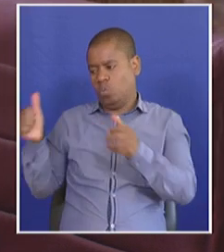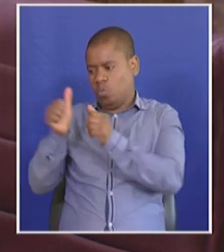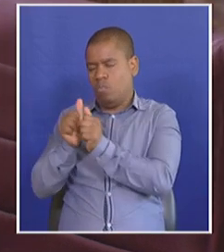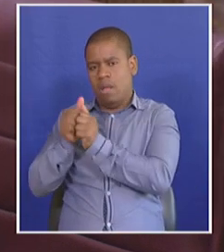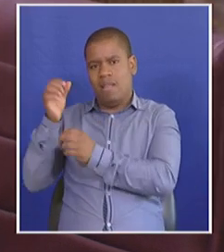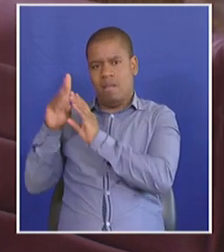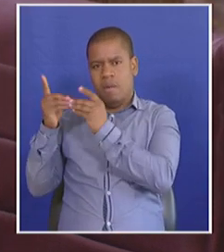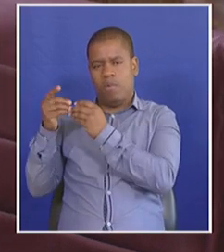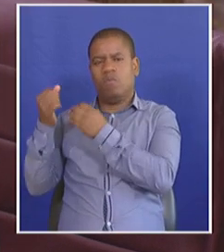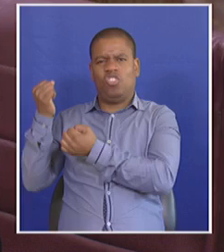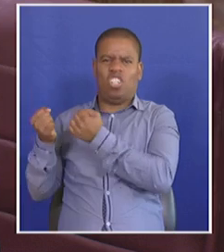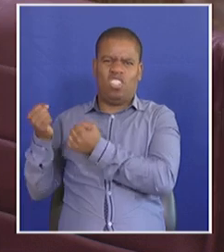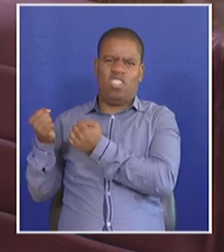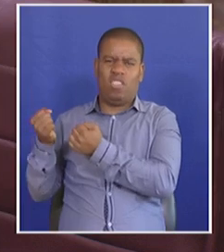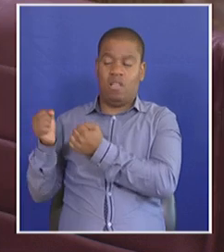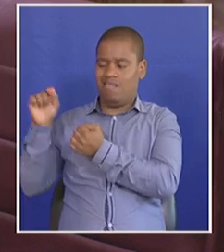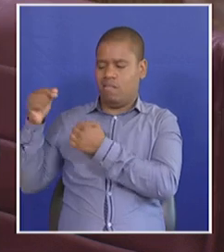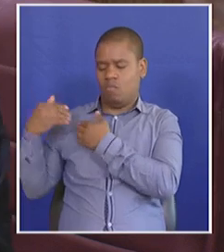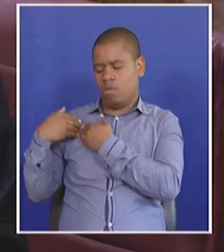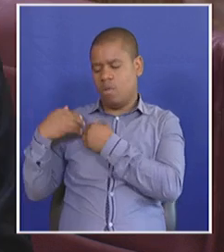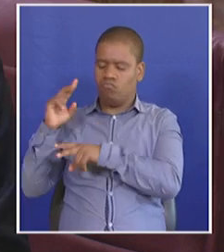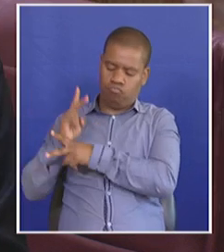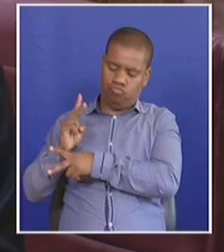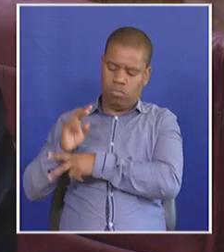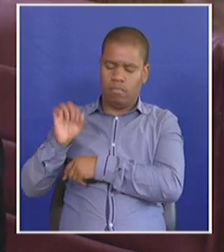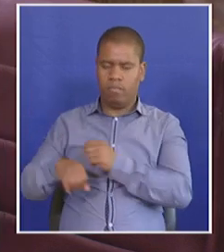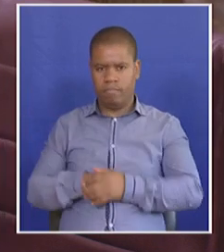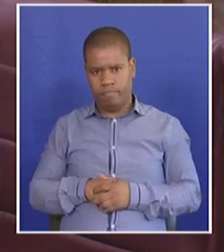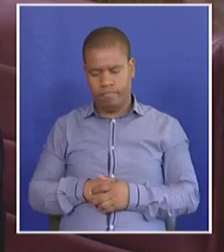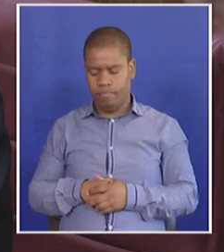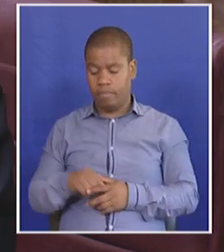it's the Department of Justice that runs those courts. And, but those